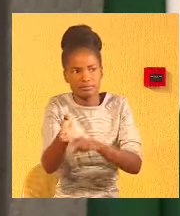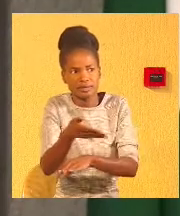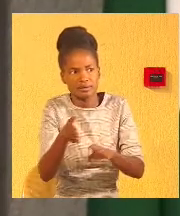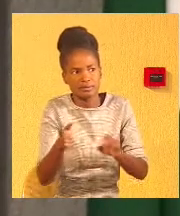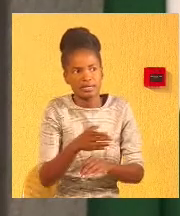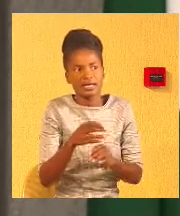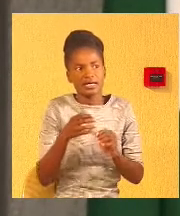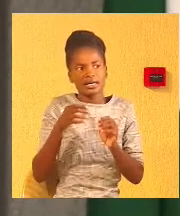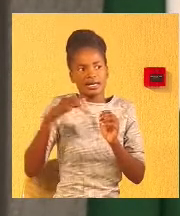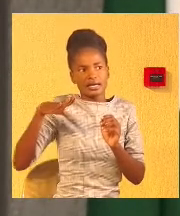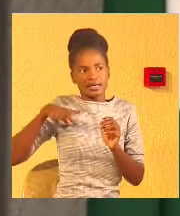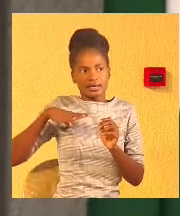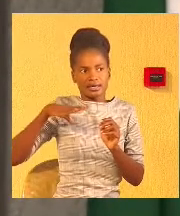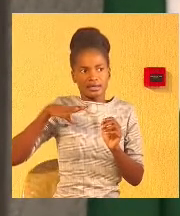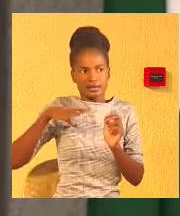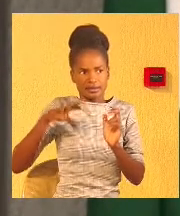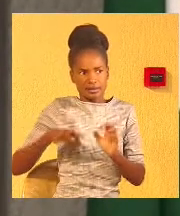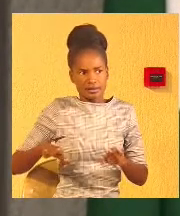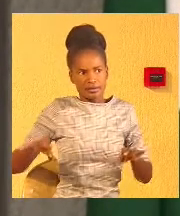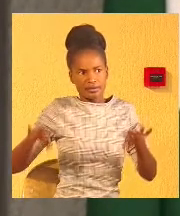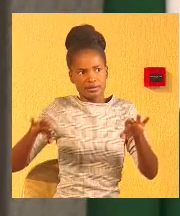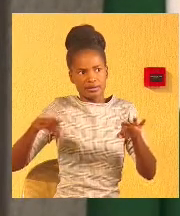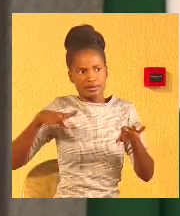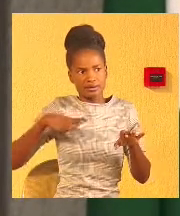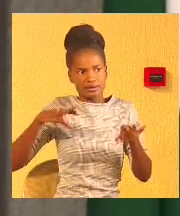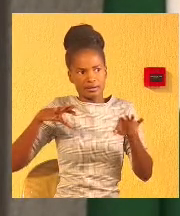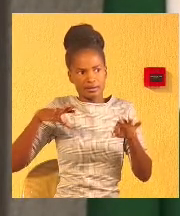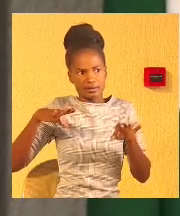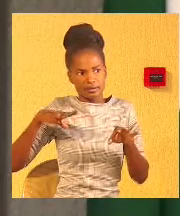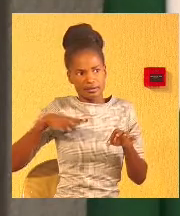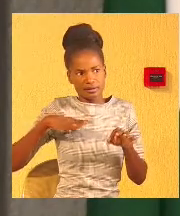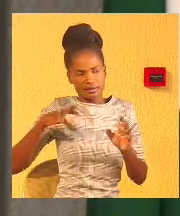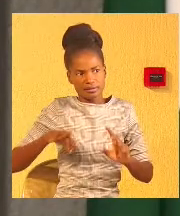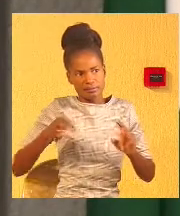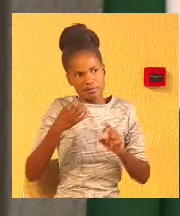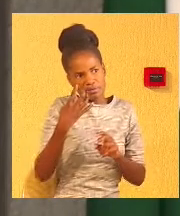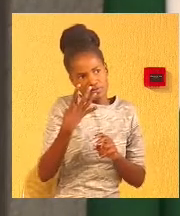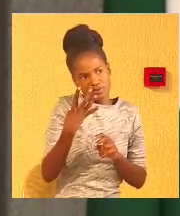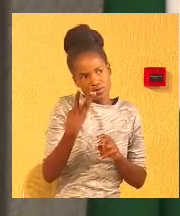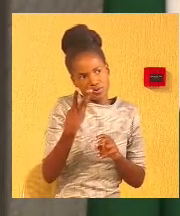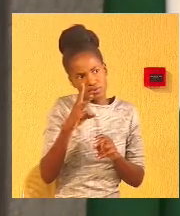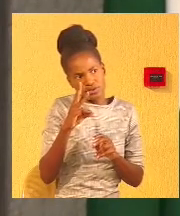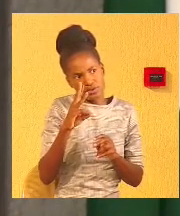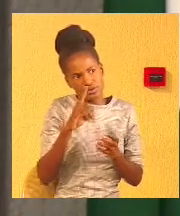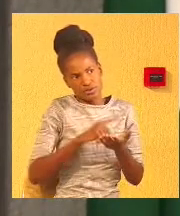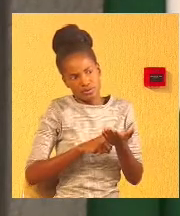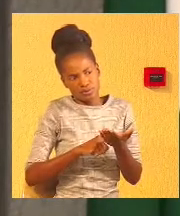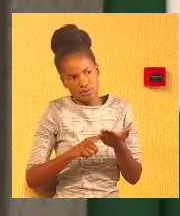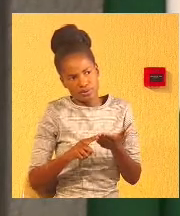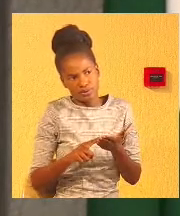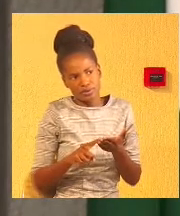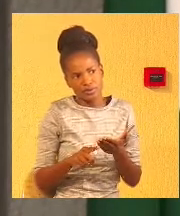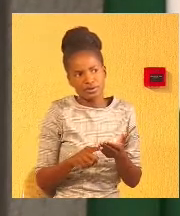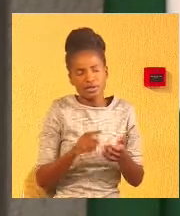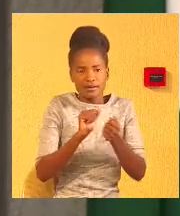these farmers are which is heavily affected, are not forced in the next 4 to 6 weeks to reduce working